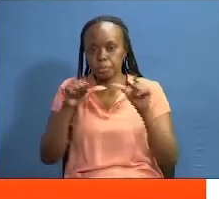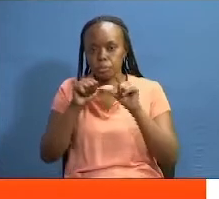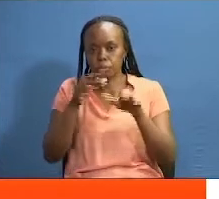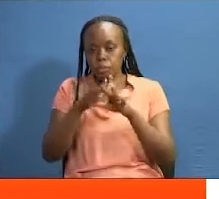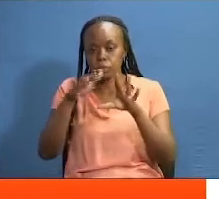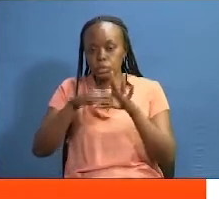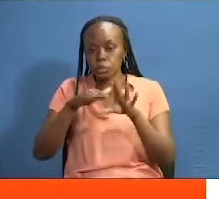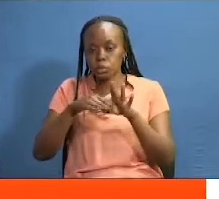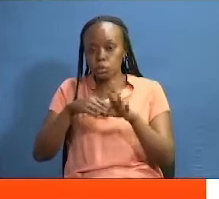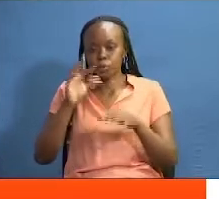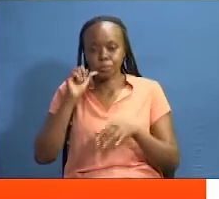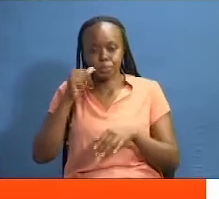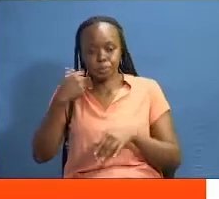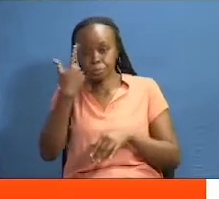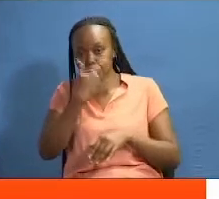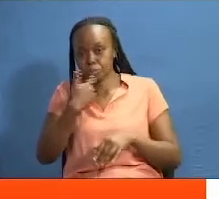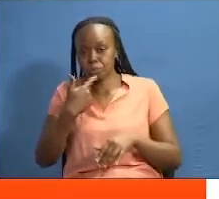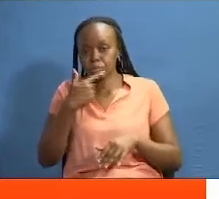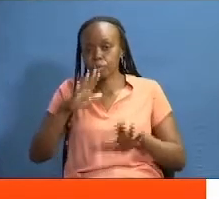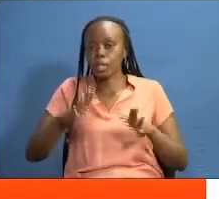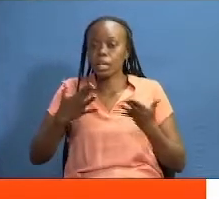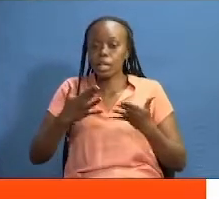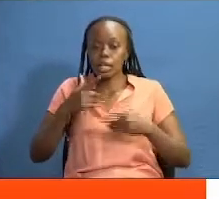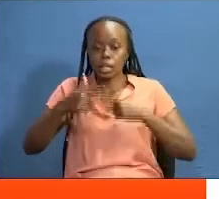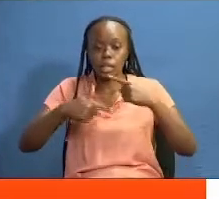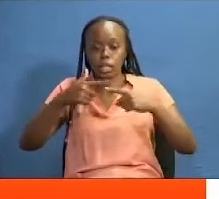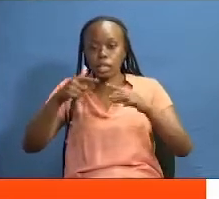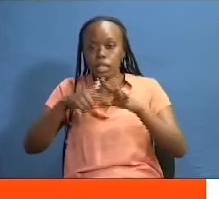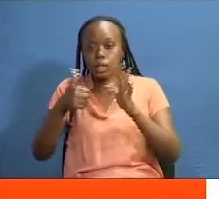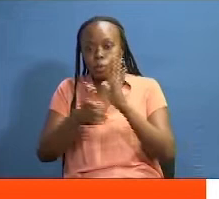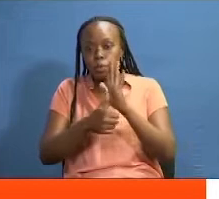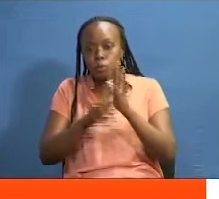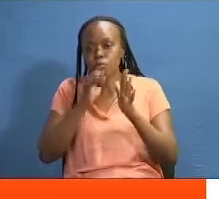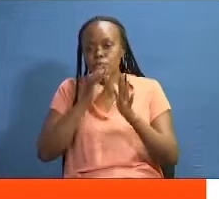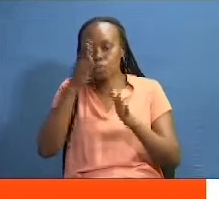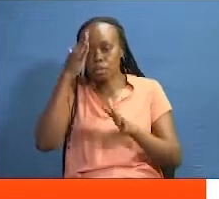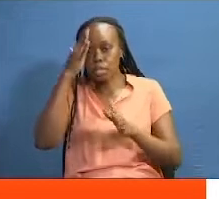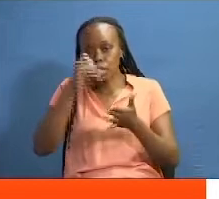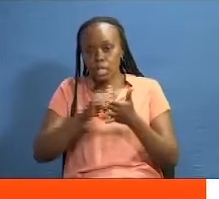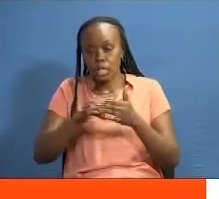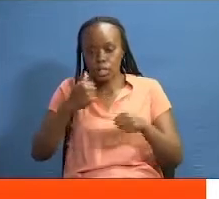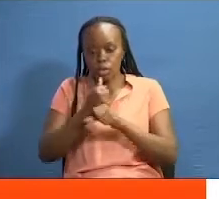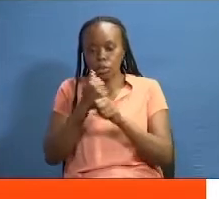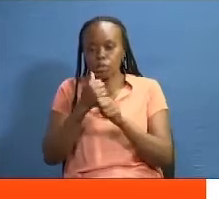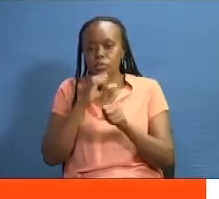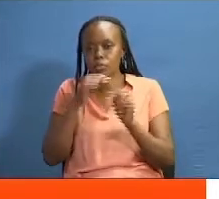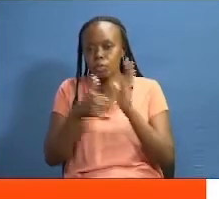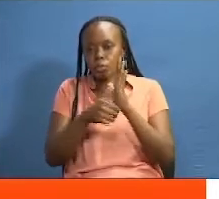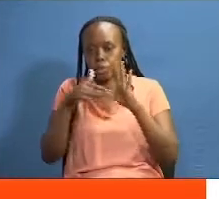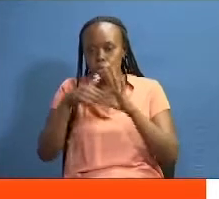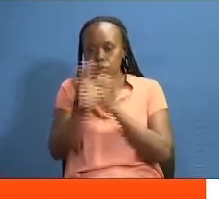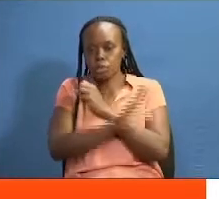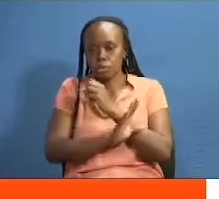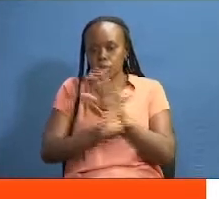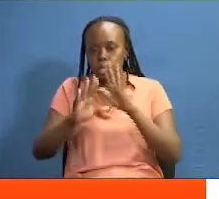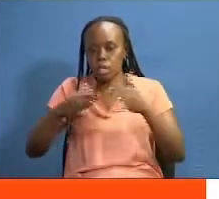thorn in the flesh. Yes. So how do fresh graduates go about this reality? Because it is a reality that youth unemployment is a problem in the country. How will